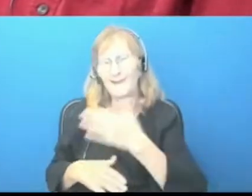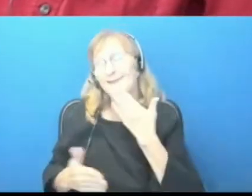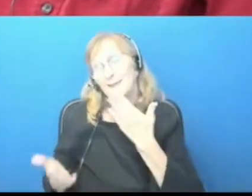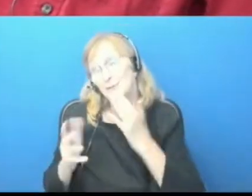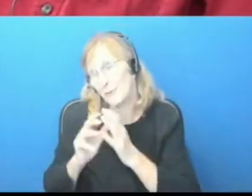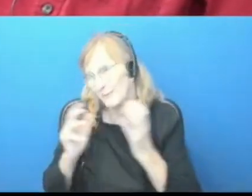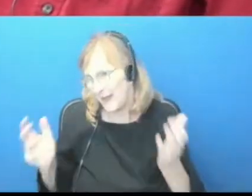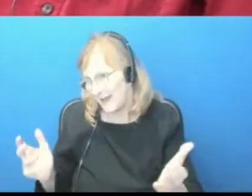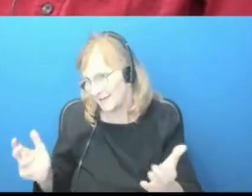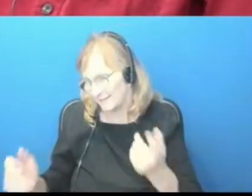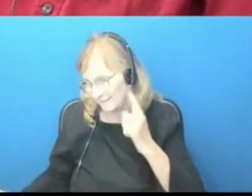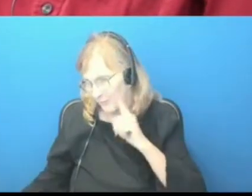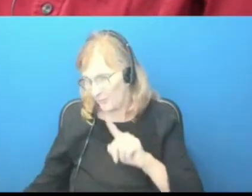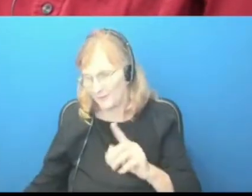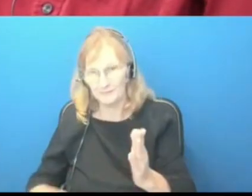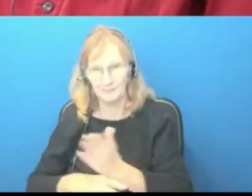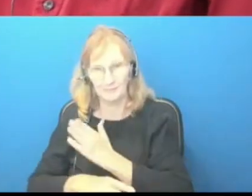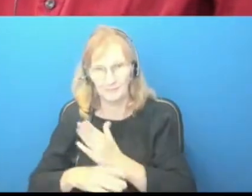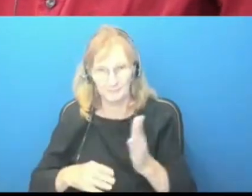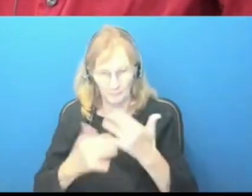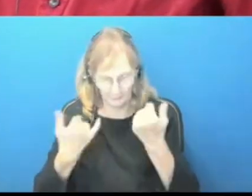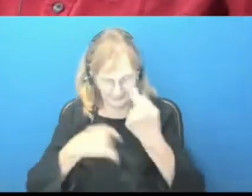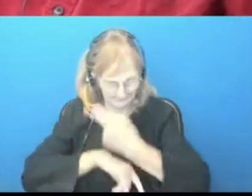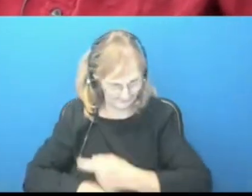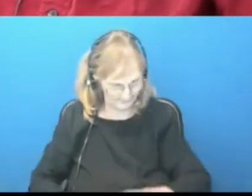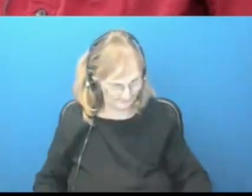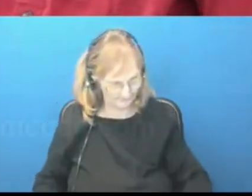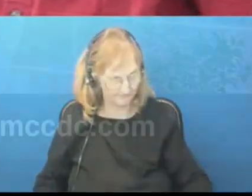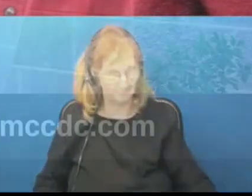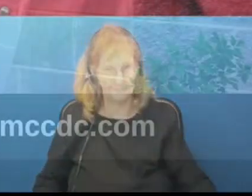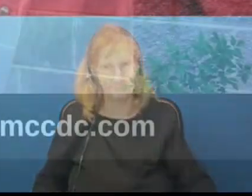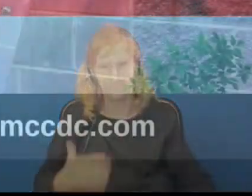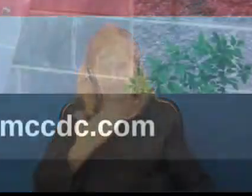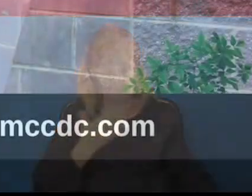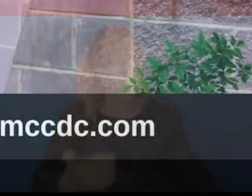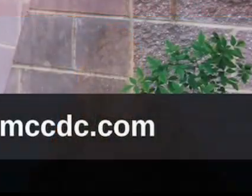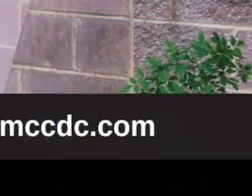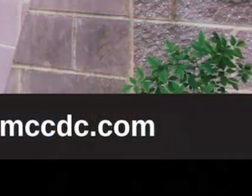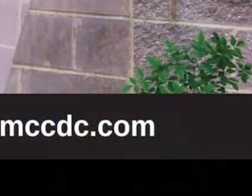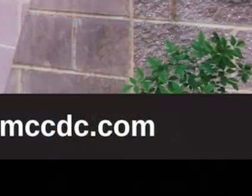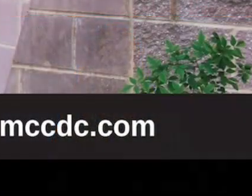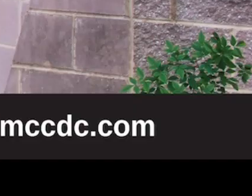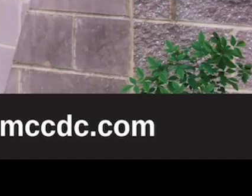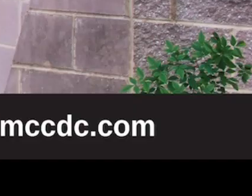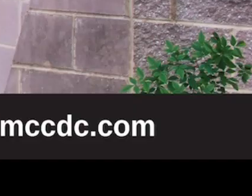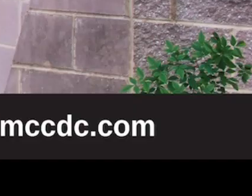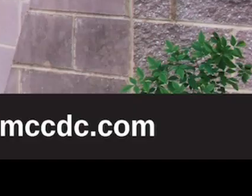much for sharing with us today. Great. You're welcome. Your being here. Thank you.